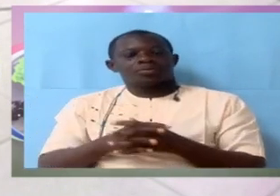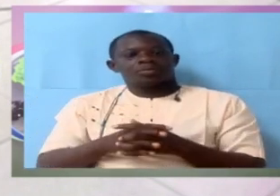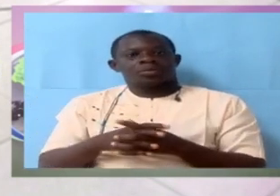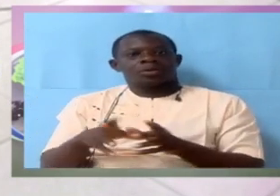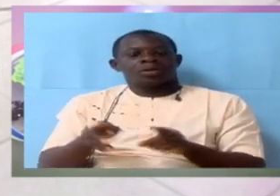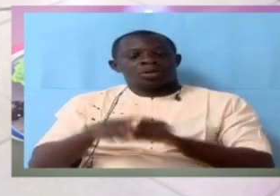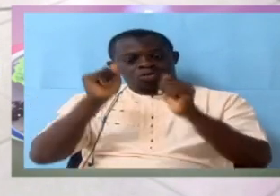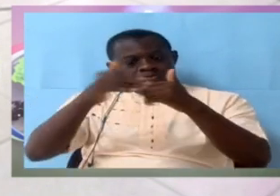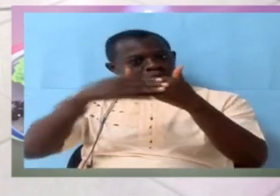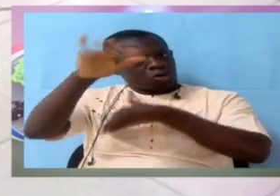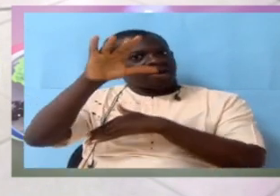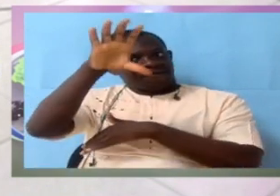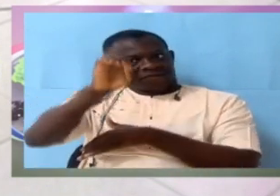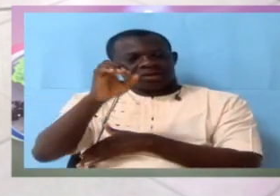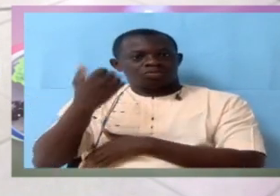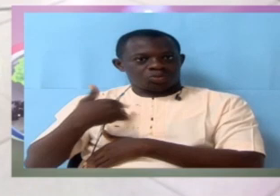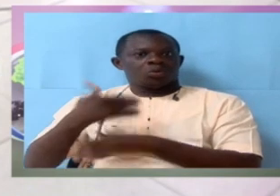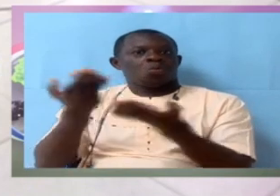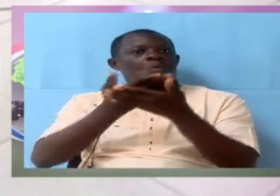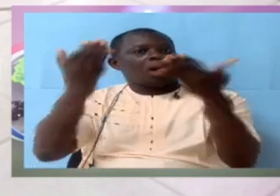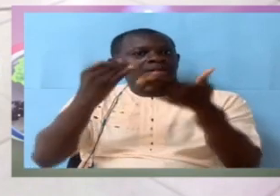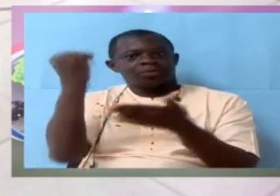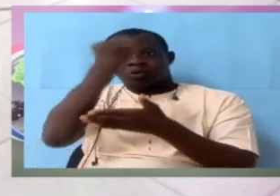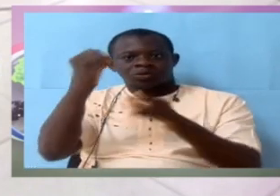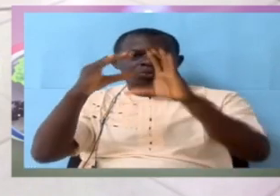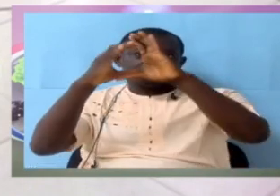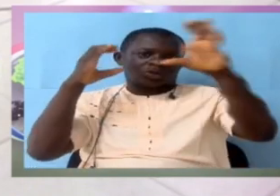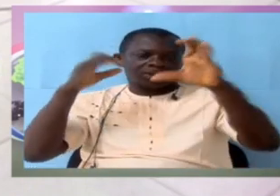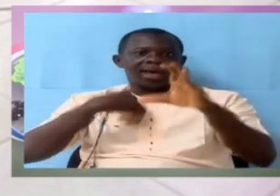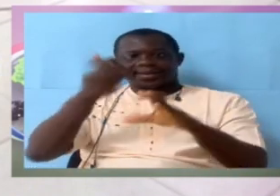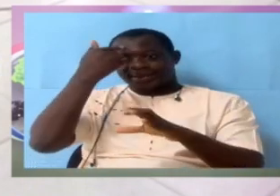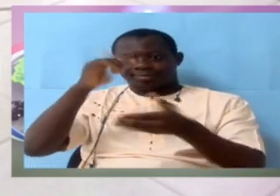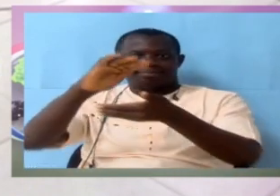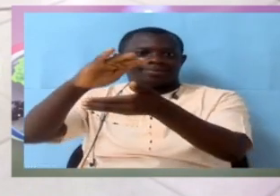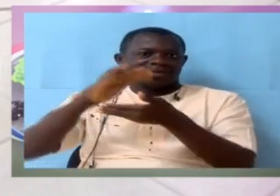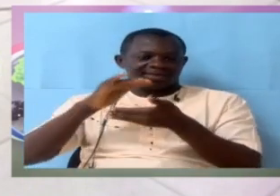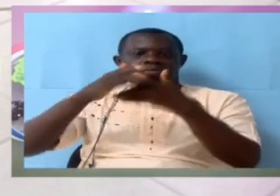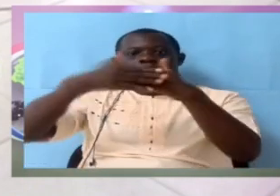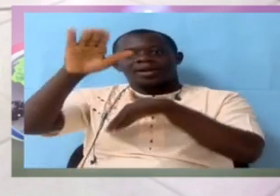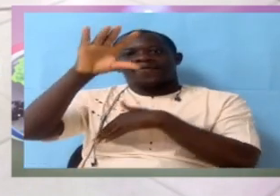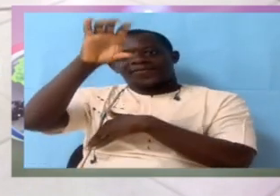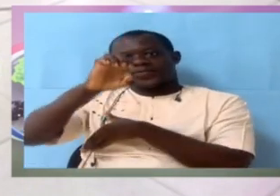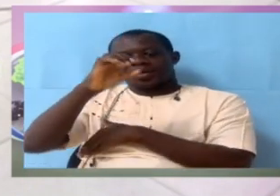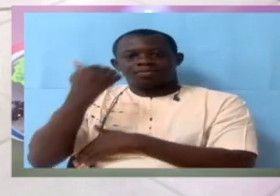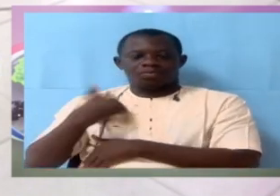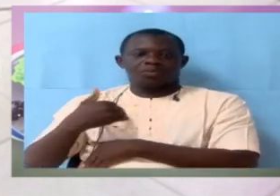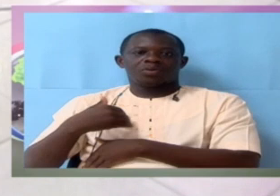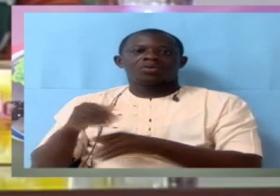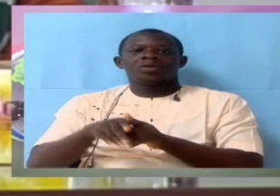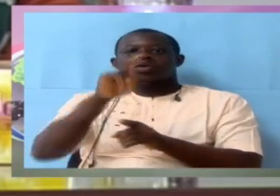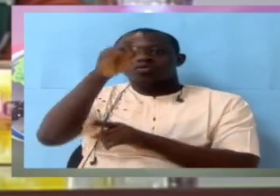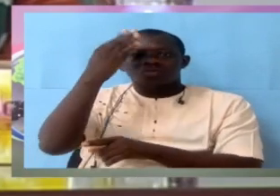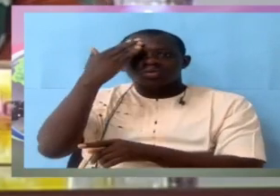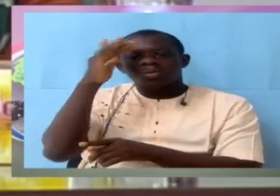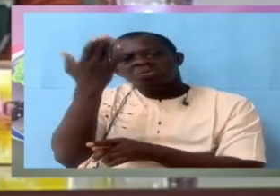It can be more than 50 people because that bus, I think, takes more than 50 people. Do you know if there were up to 100